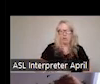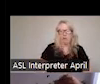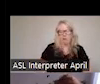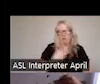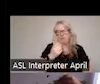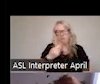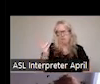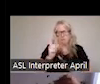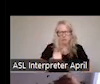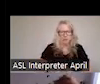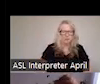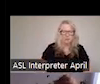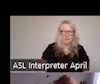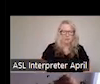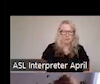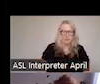seconds.